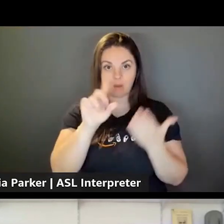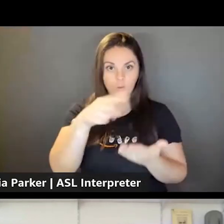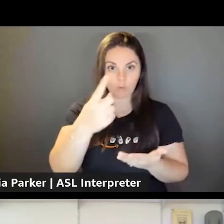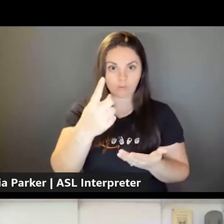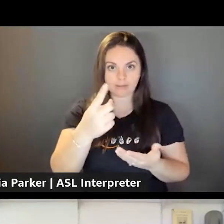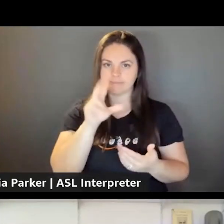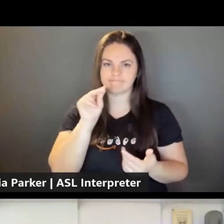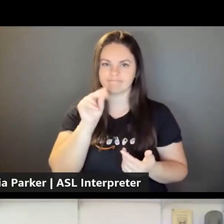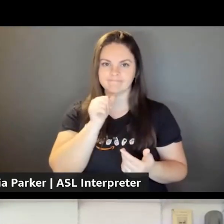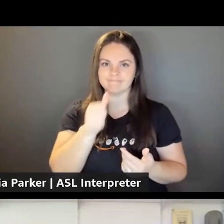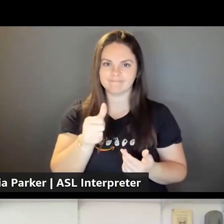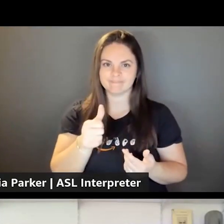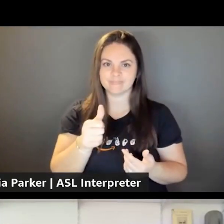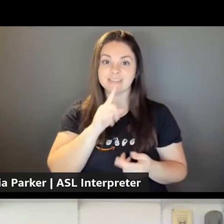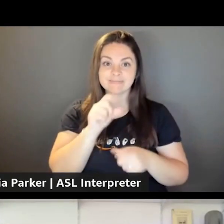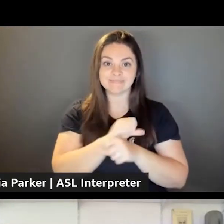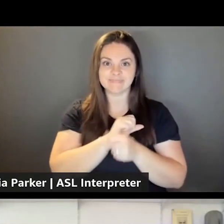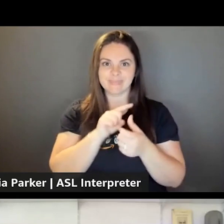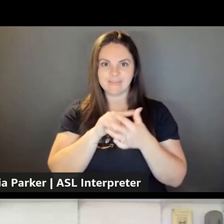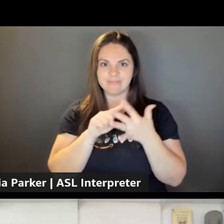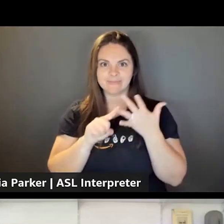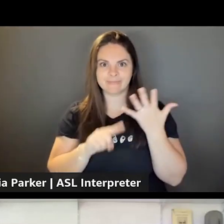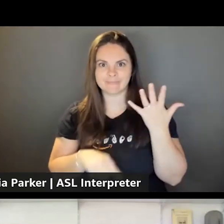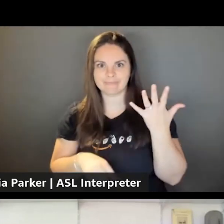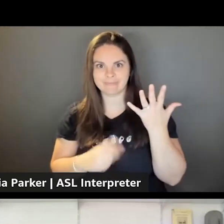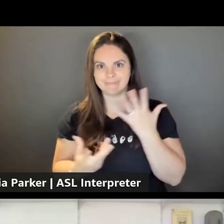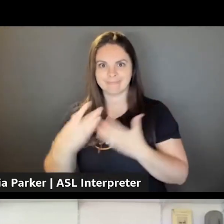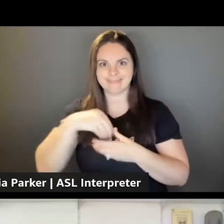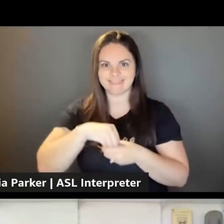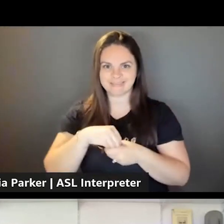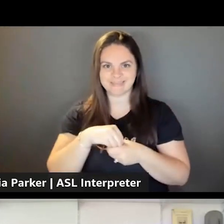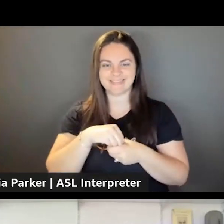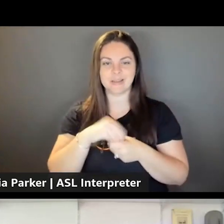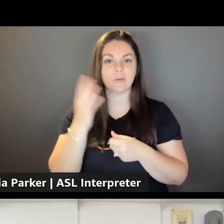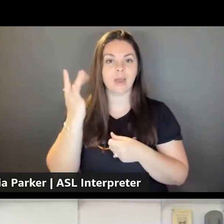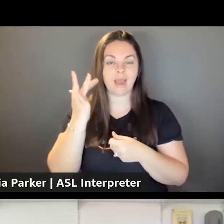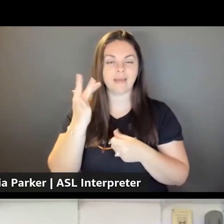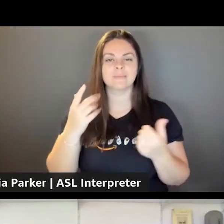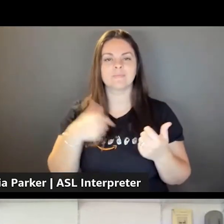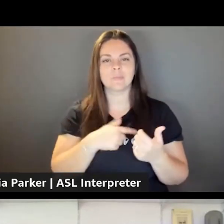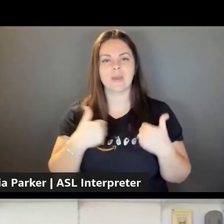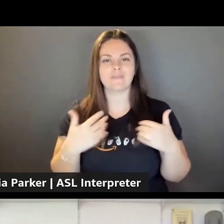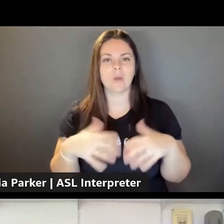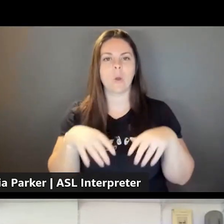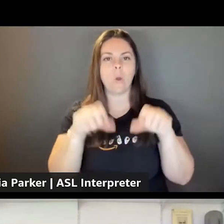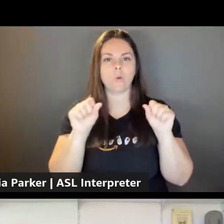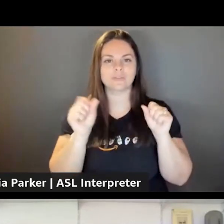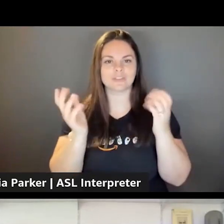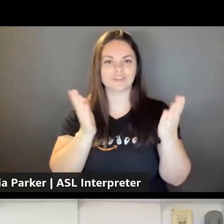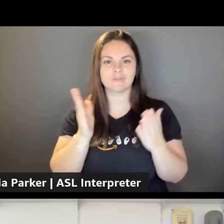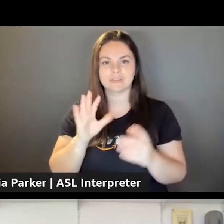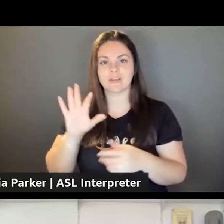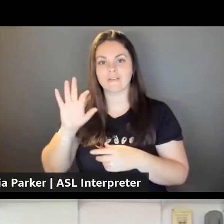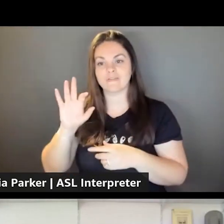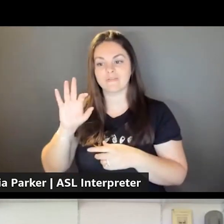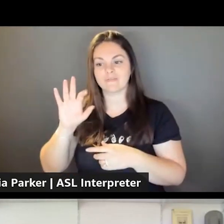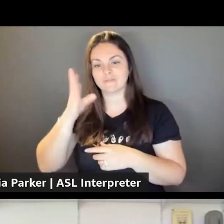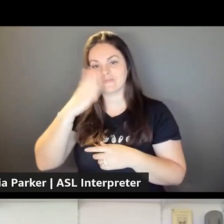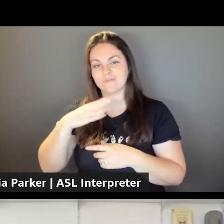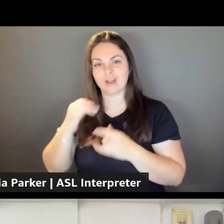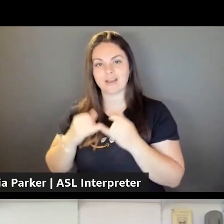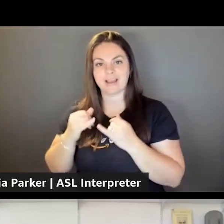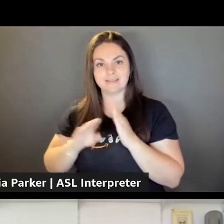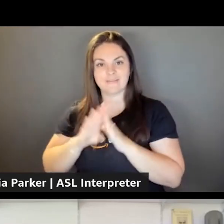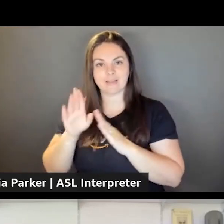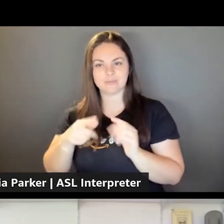like 5 different things here. Because you have a hosting service. So again, front-end developers, you're going to know what I'm talking about. If you're used